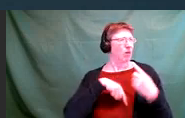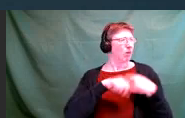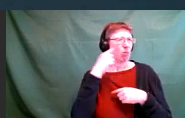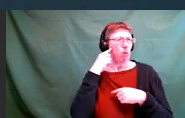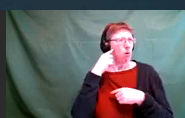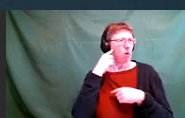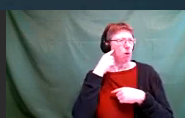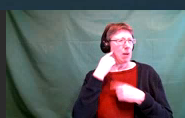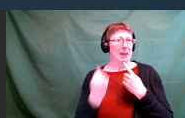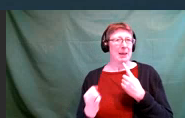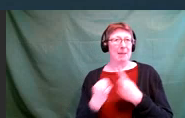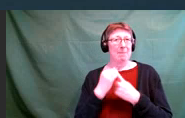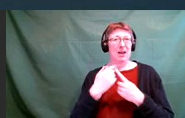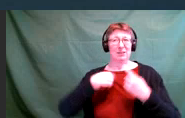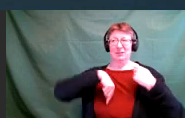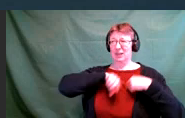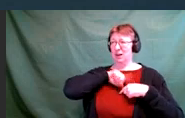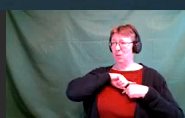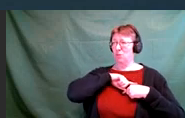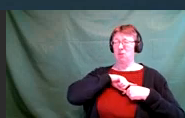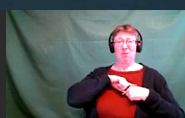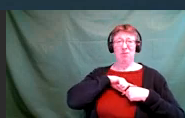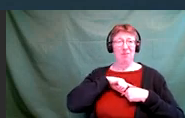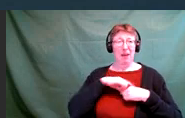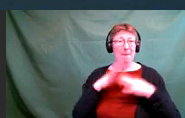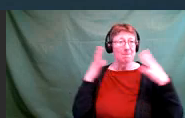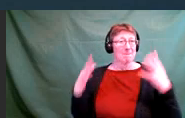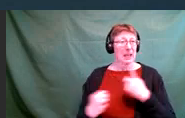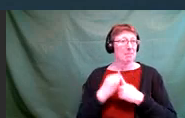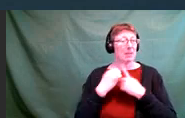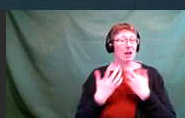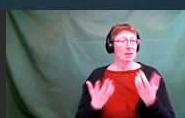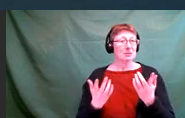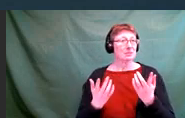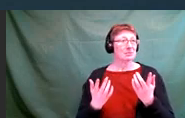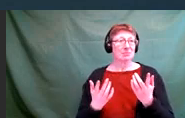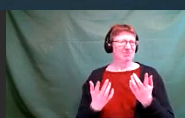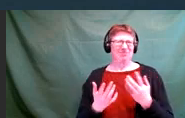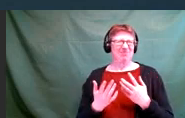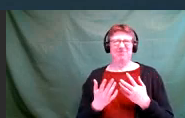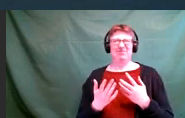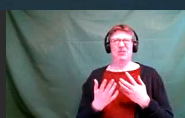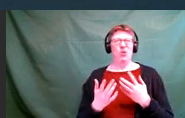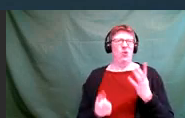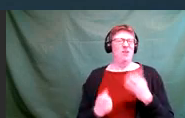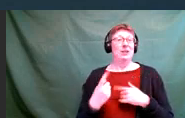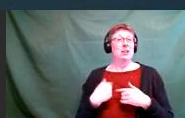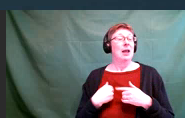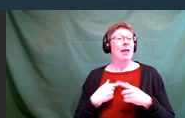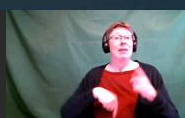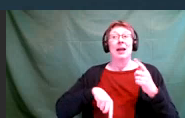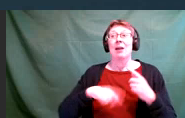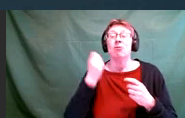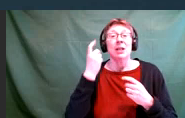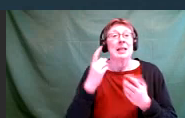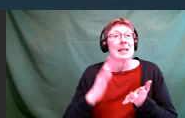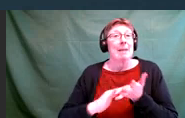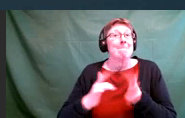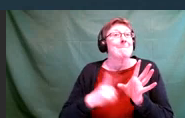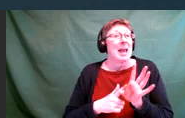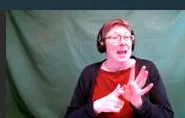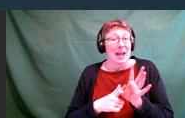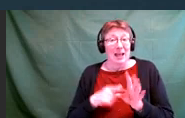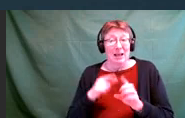to impact on us in any major way, right up until the point in sort of May time when you guys were doing your